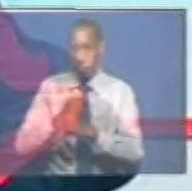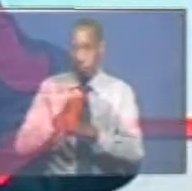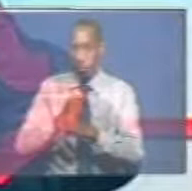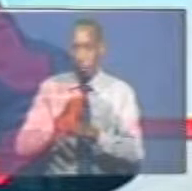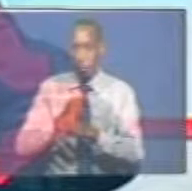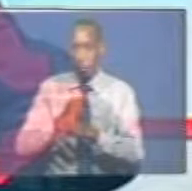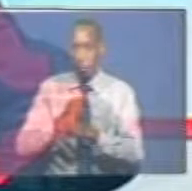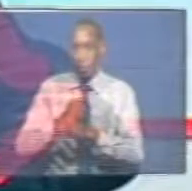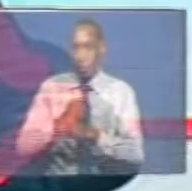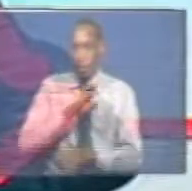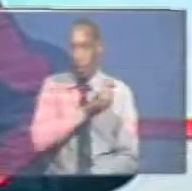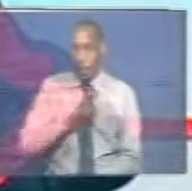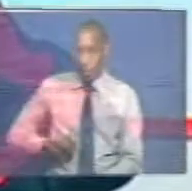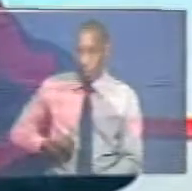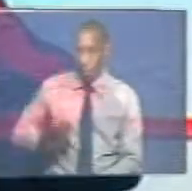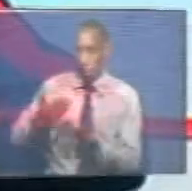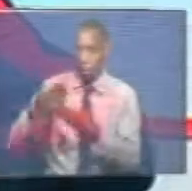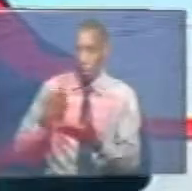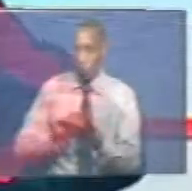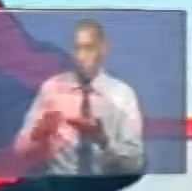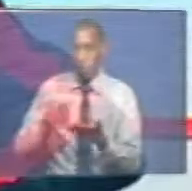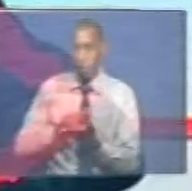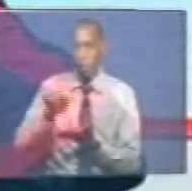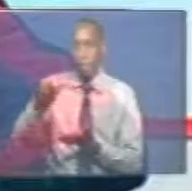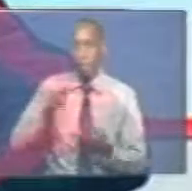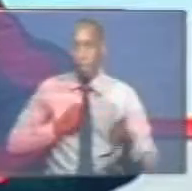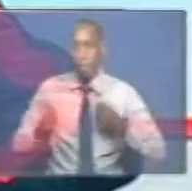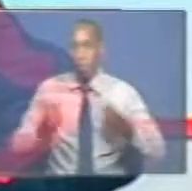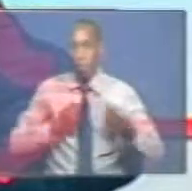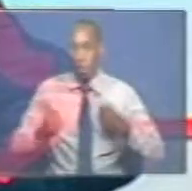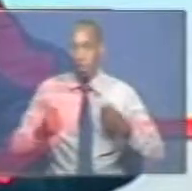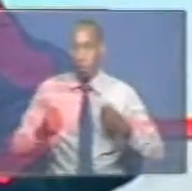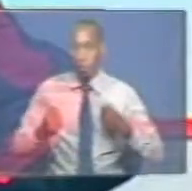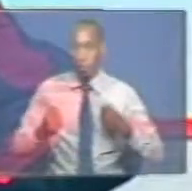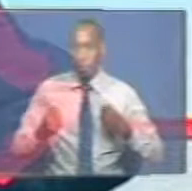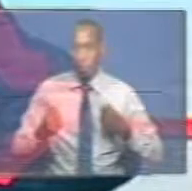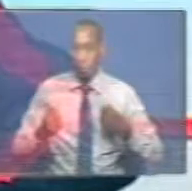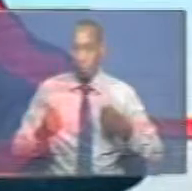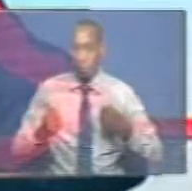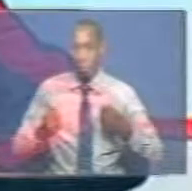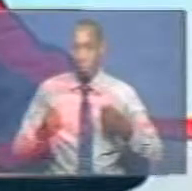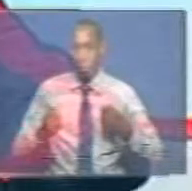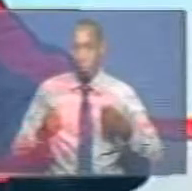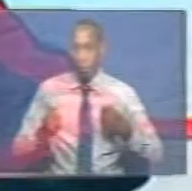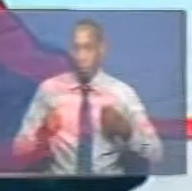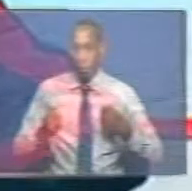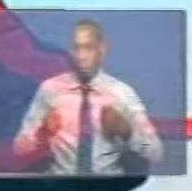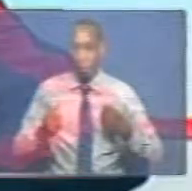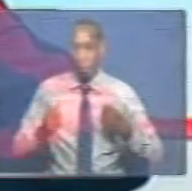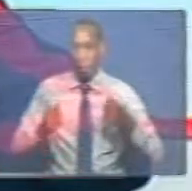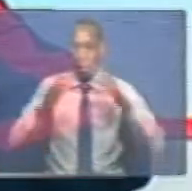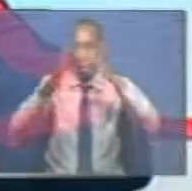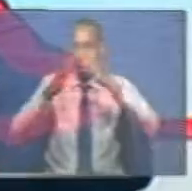Easter, just the last week, we were in Rwanda. We visited Arsenal Rwanda, Kigali. And in Arsenal